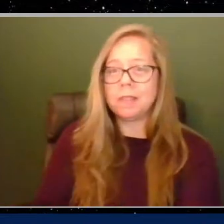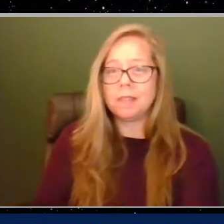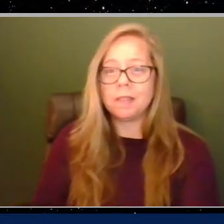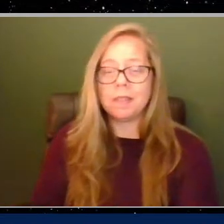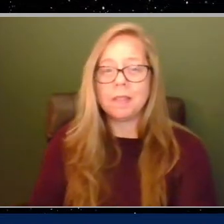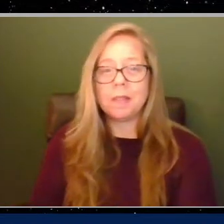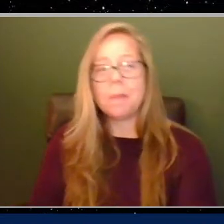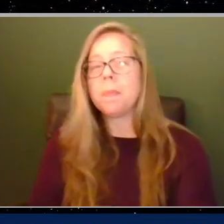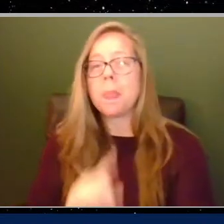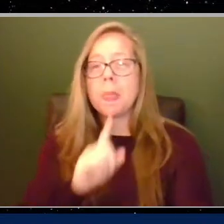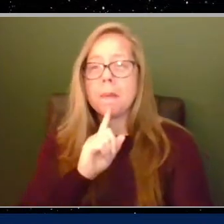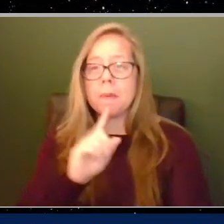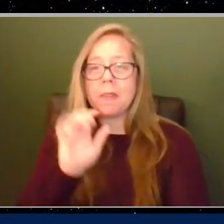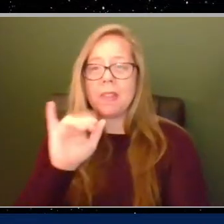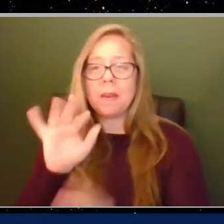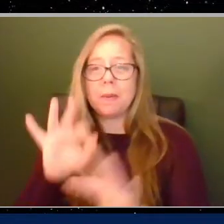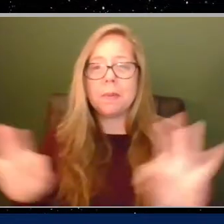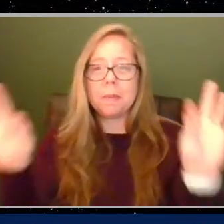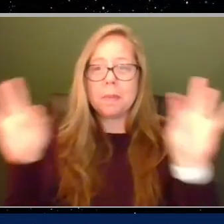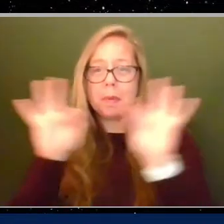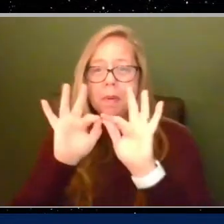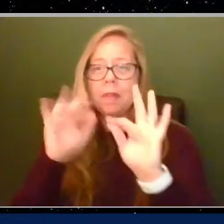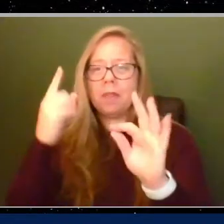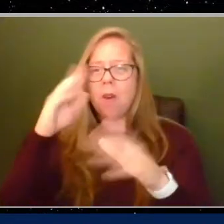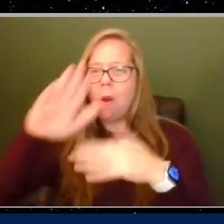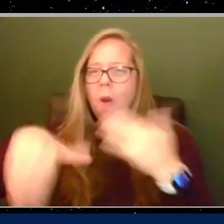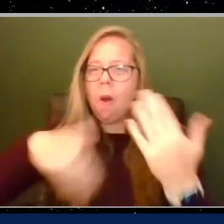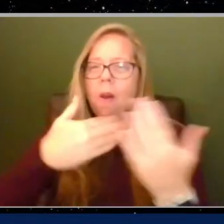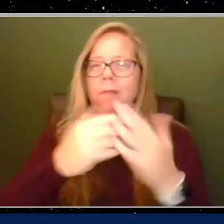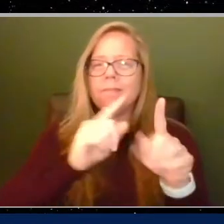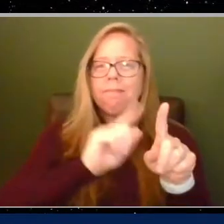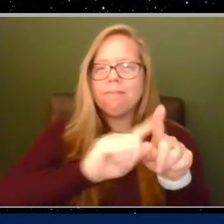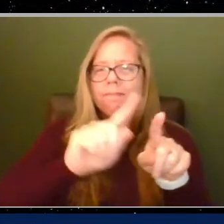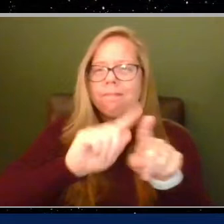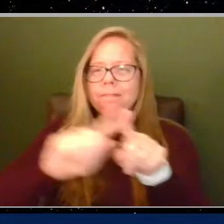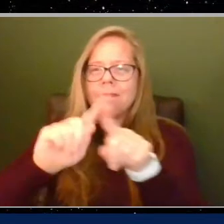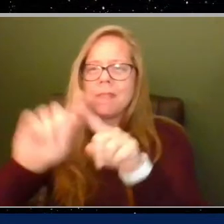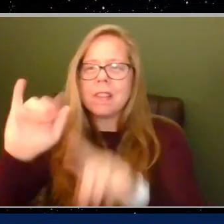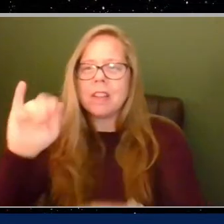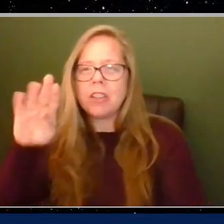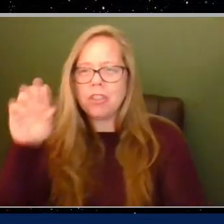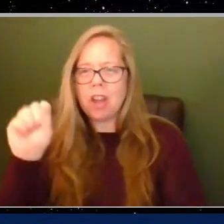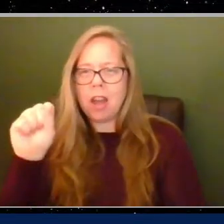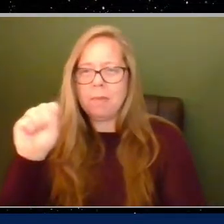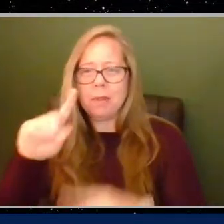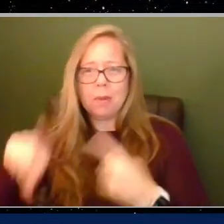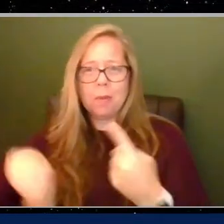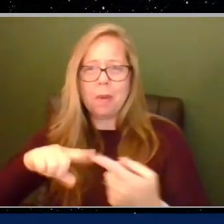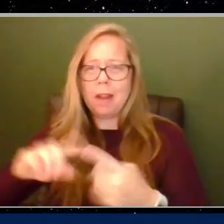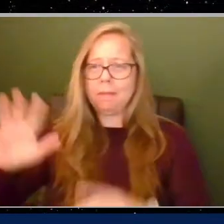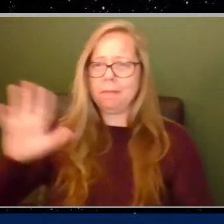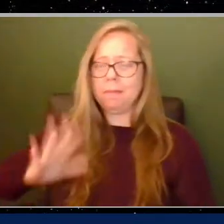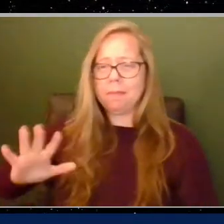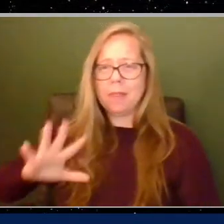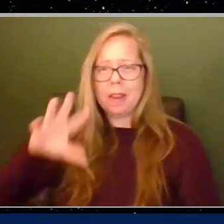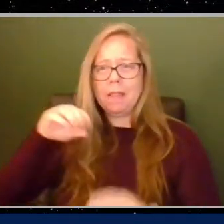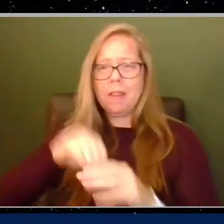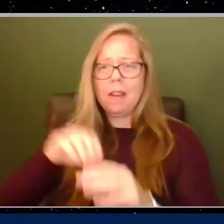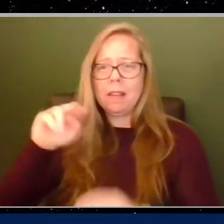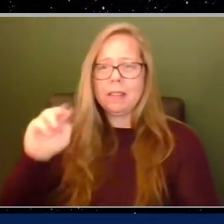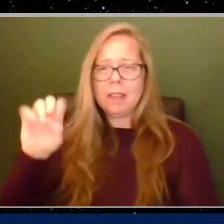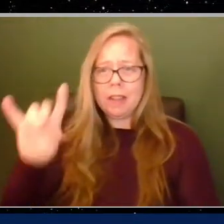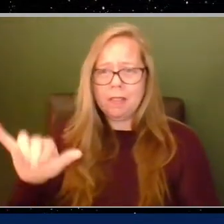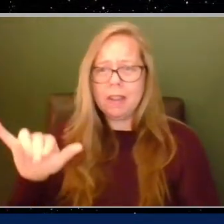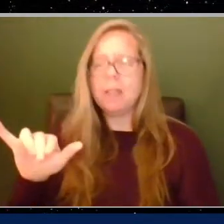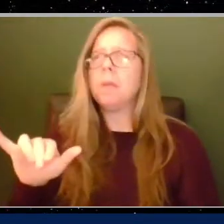it was really important for all the different jobs that were on board Intrepid when it was part of the Navy. It was certainly